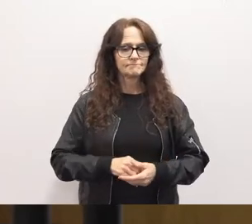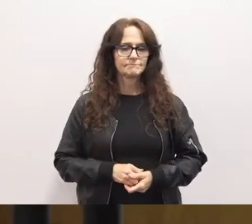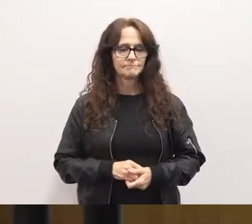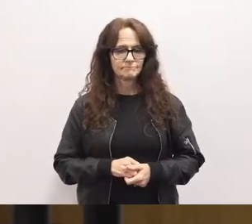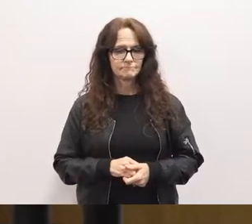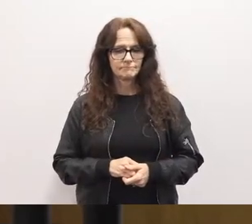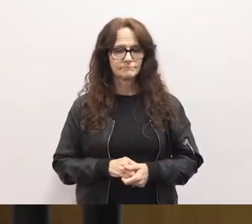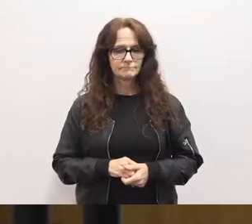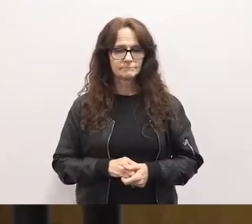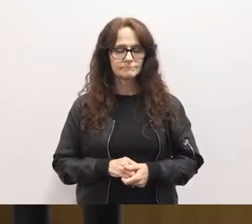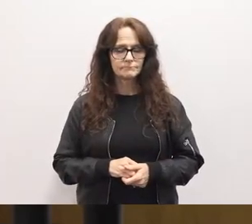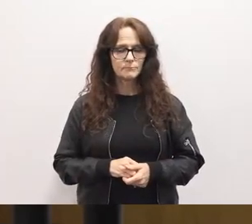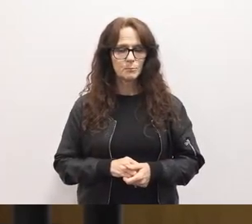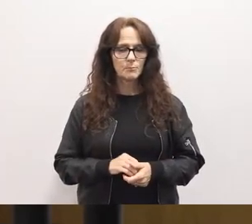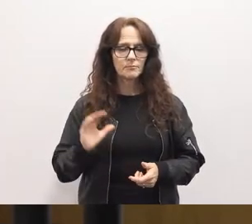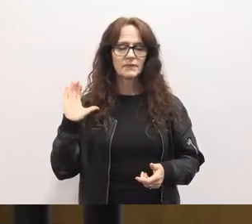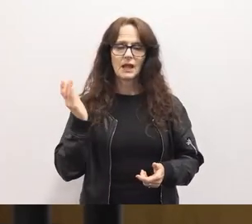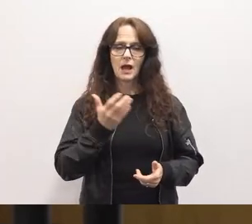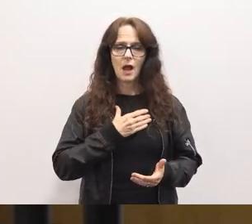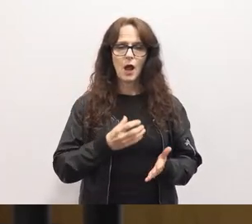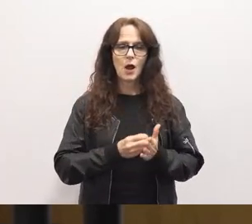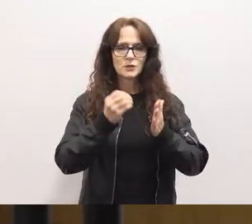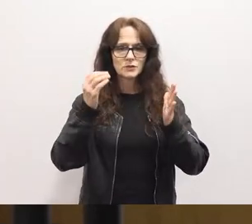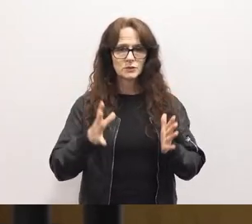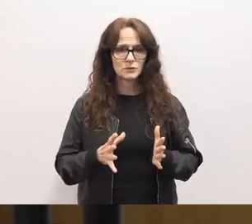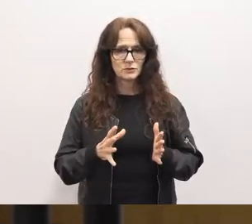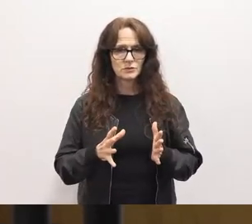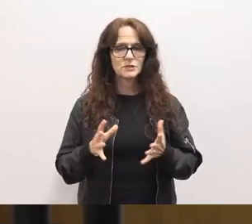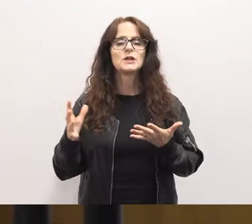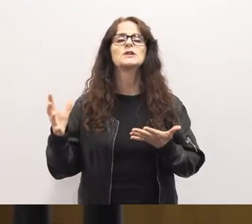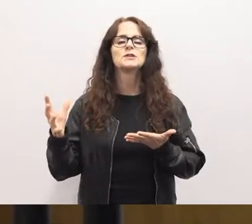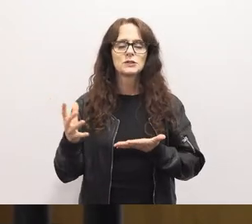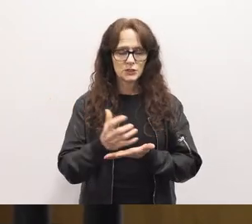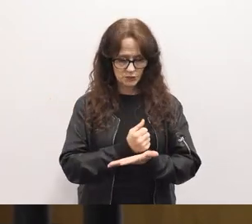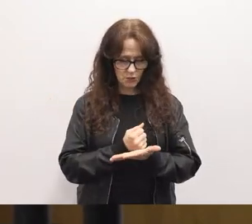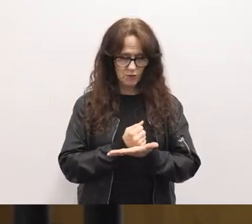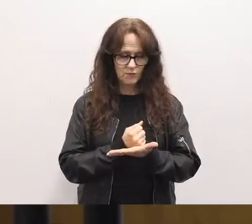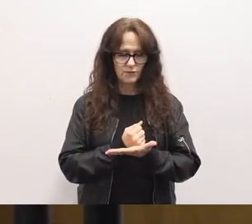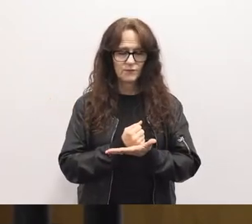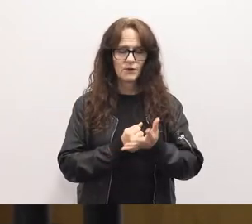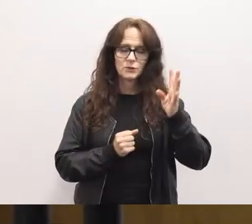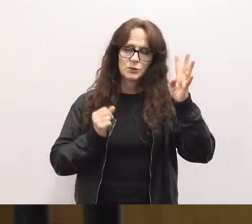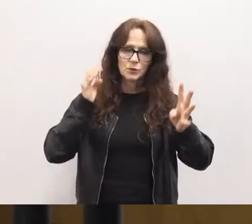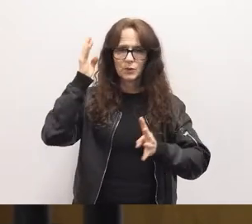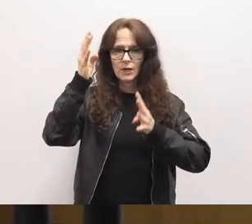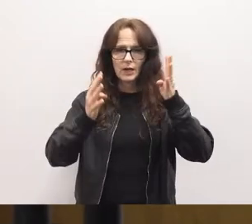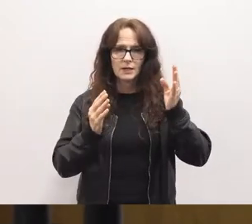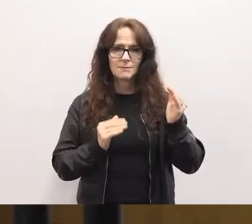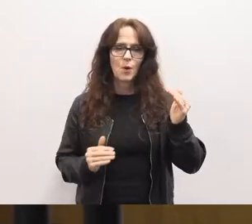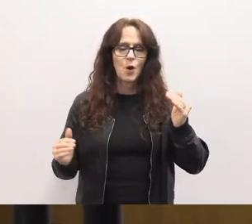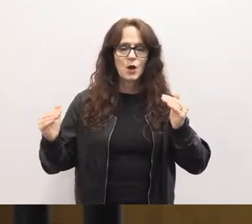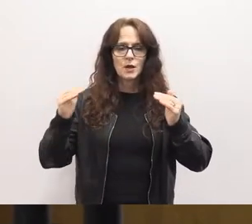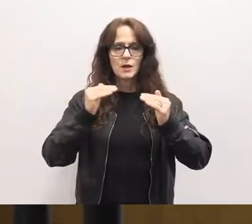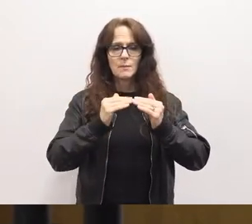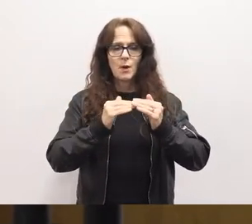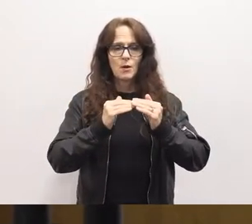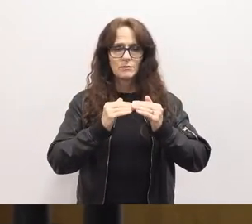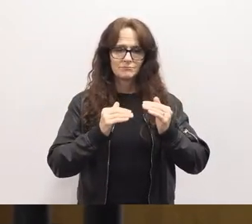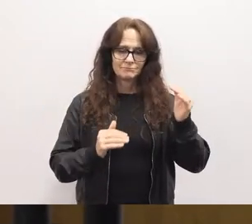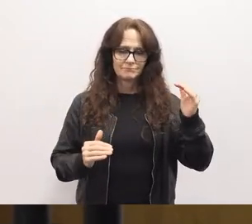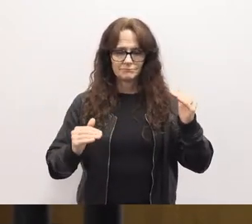With this, our students deserve nothing less than creating a more just, a more